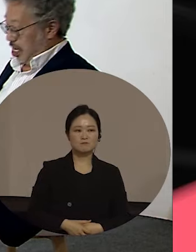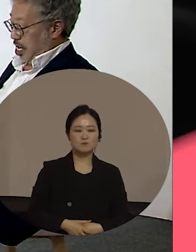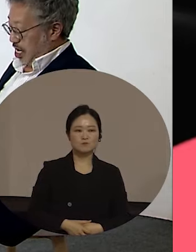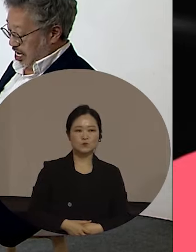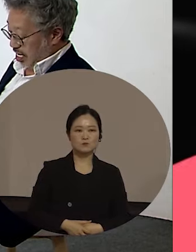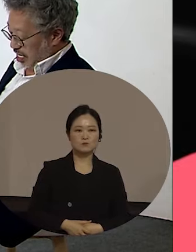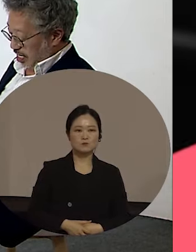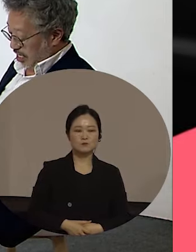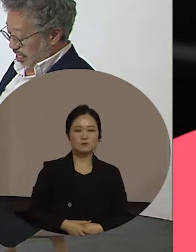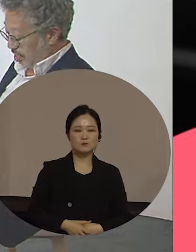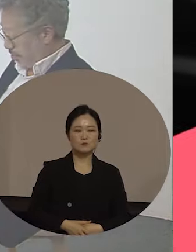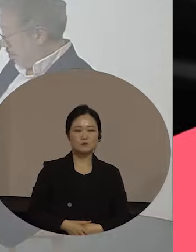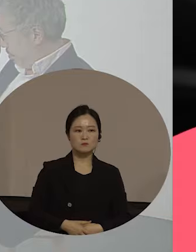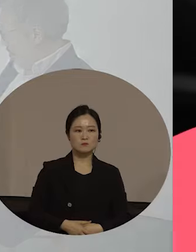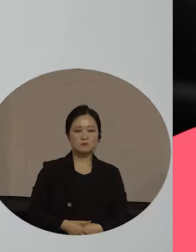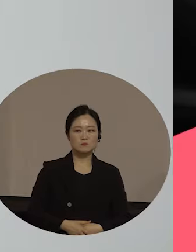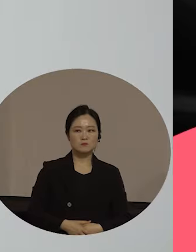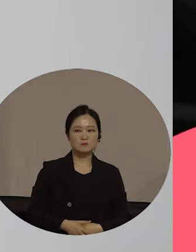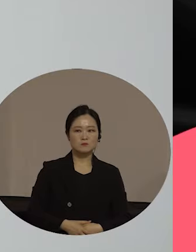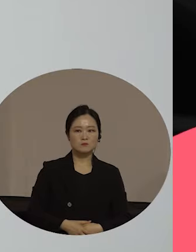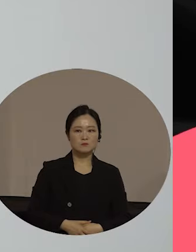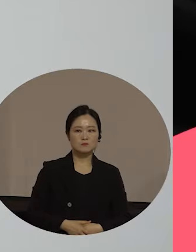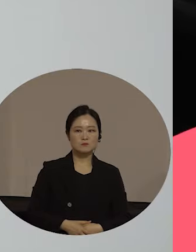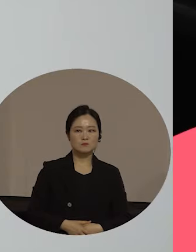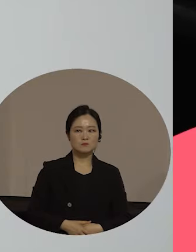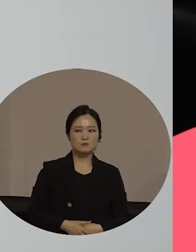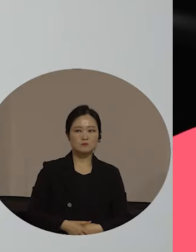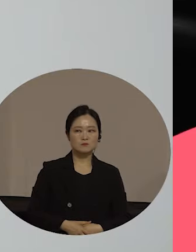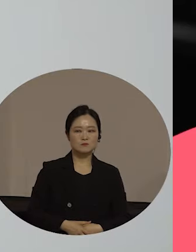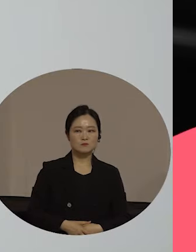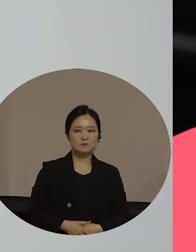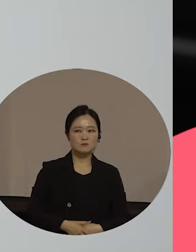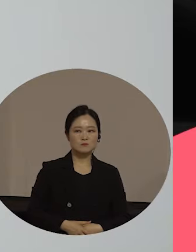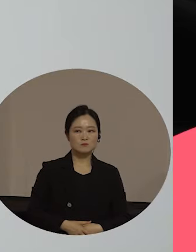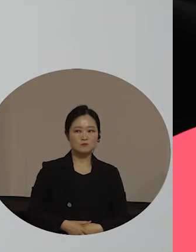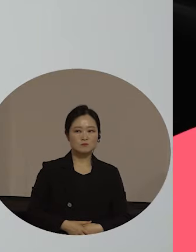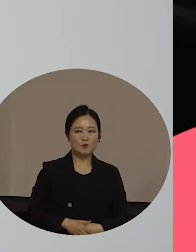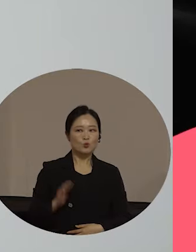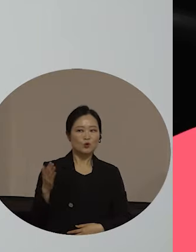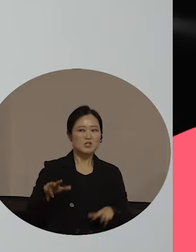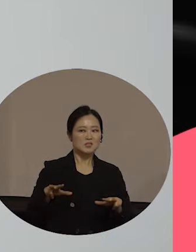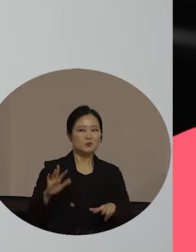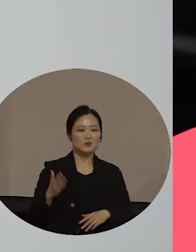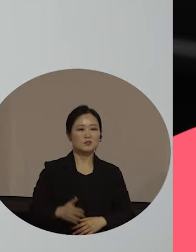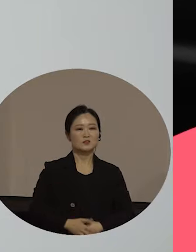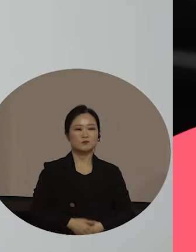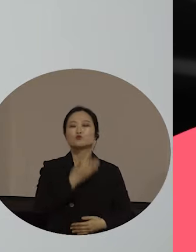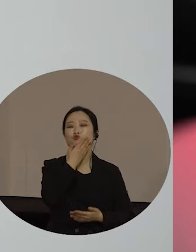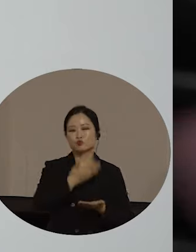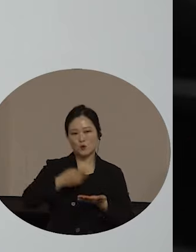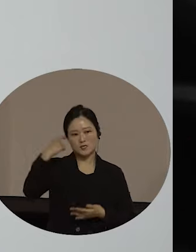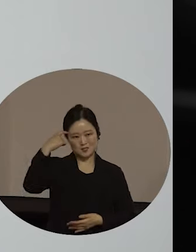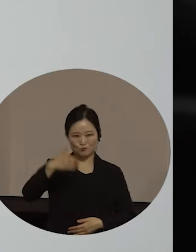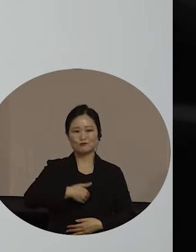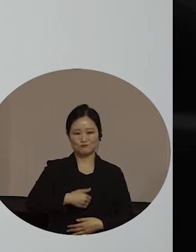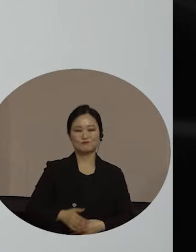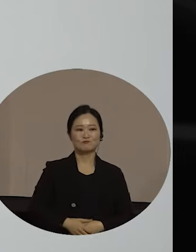Okay. That's the very important question that I think it's facing all of